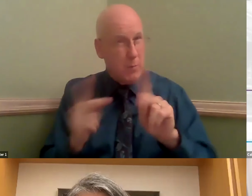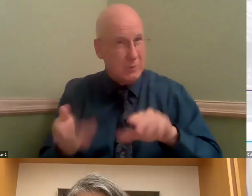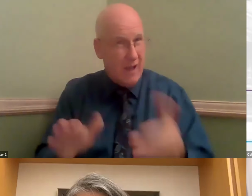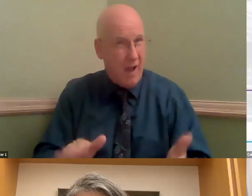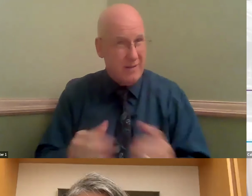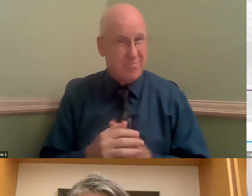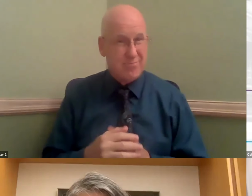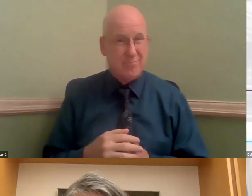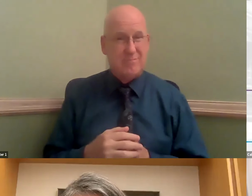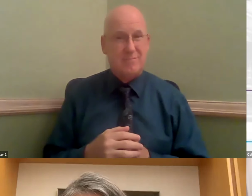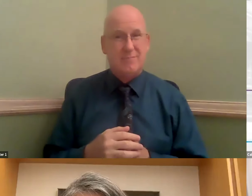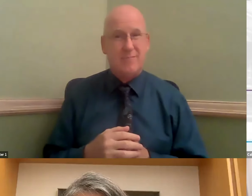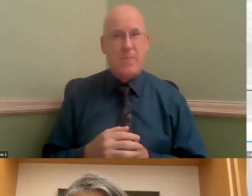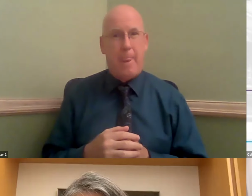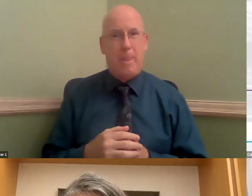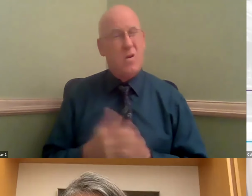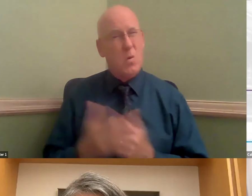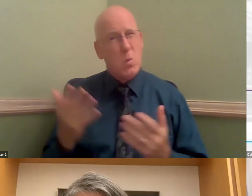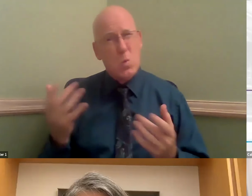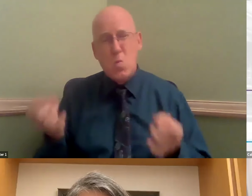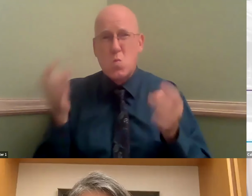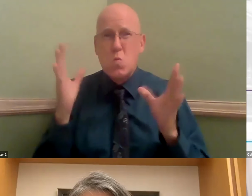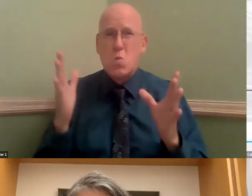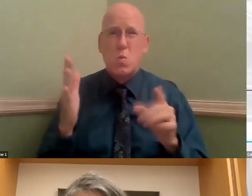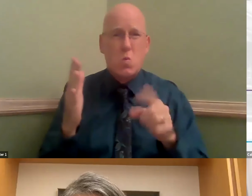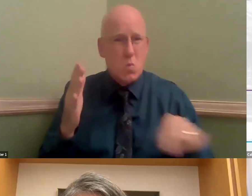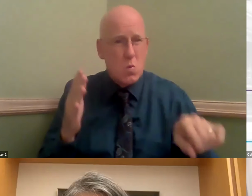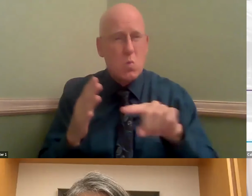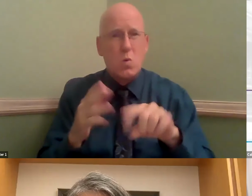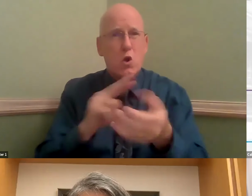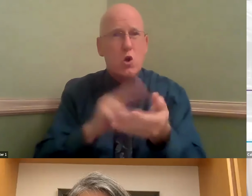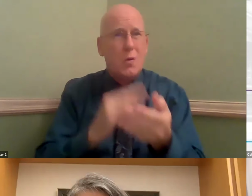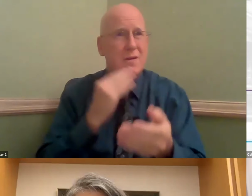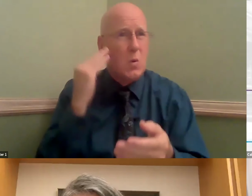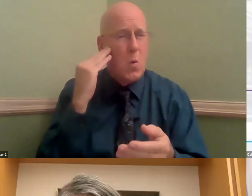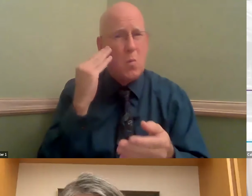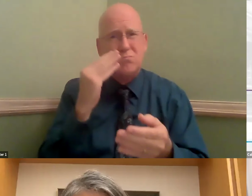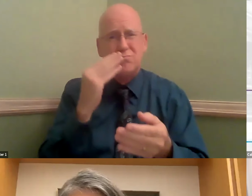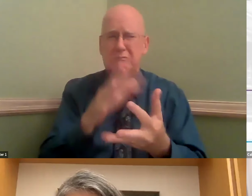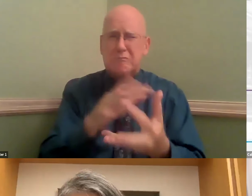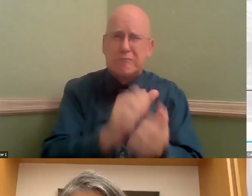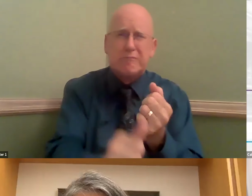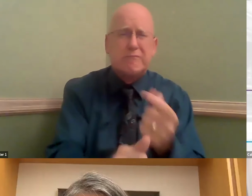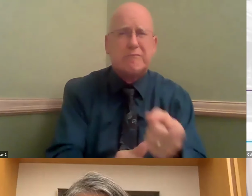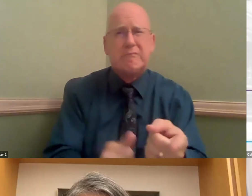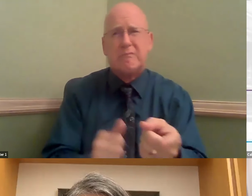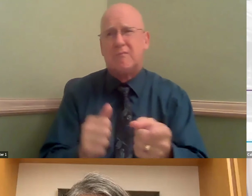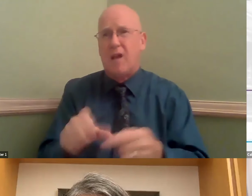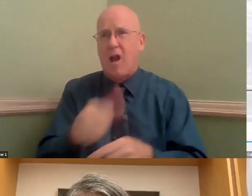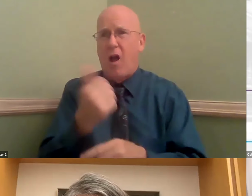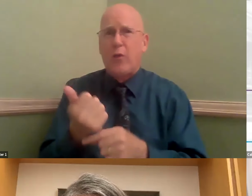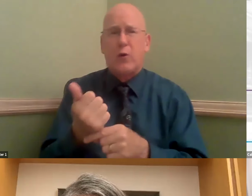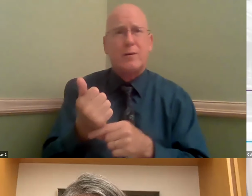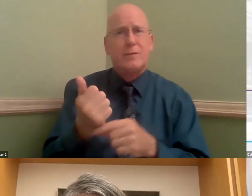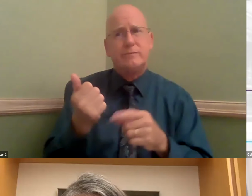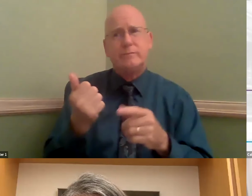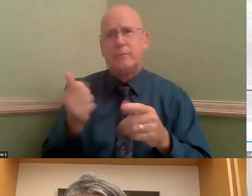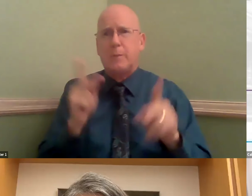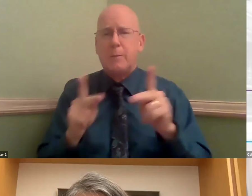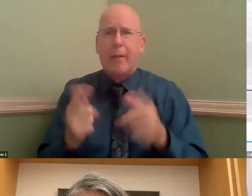We had, of course, especially in the populations of people in nursing homes and obviously in other facilities where people lived in